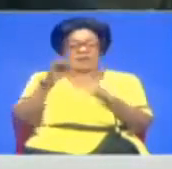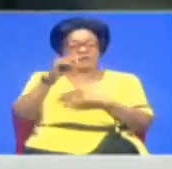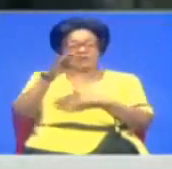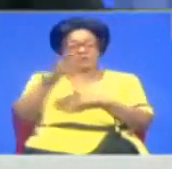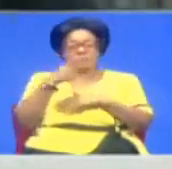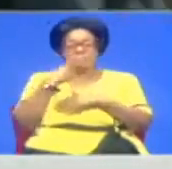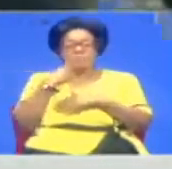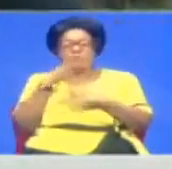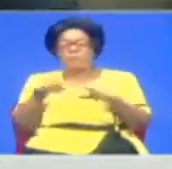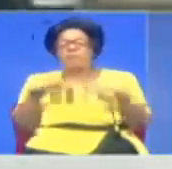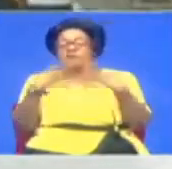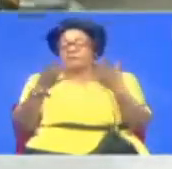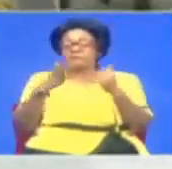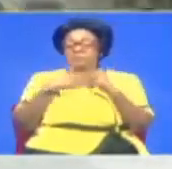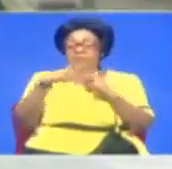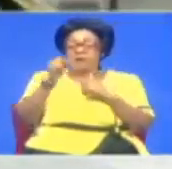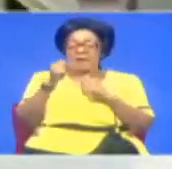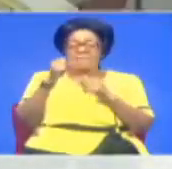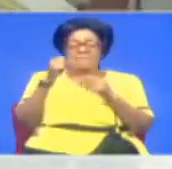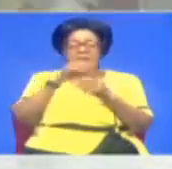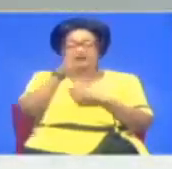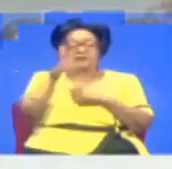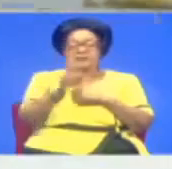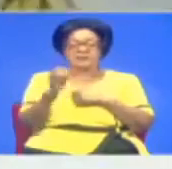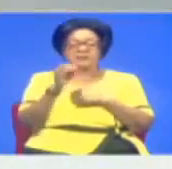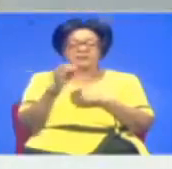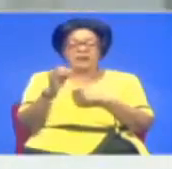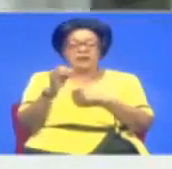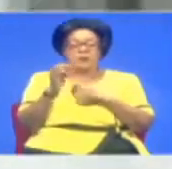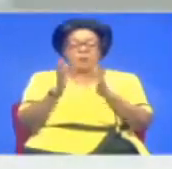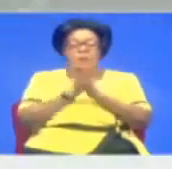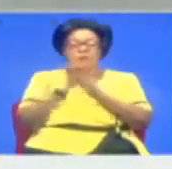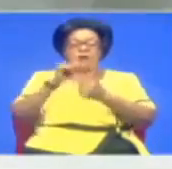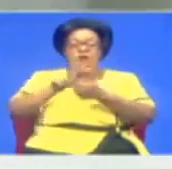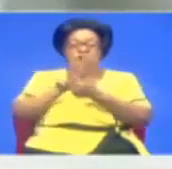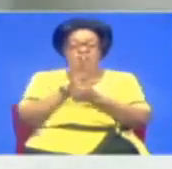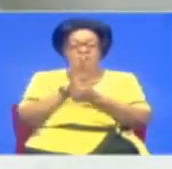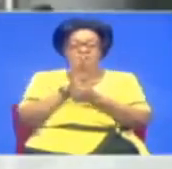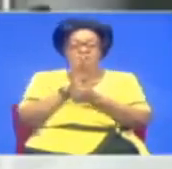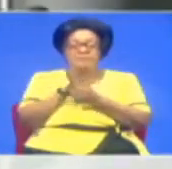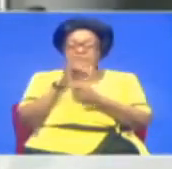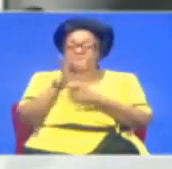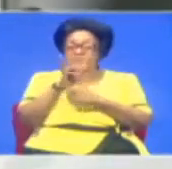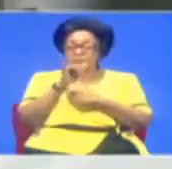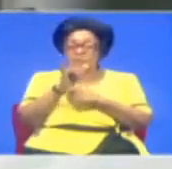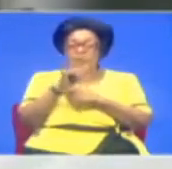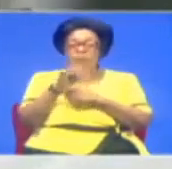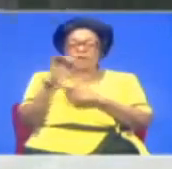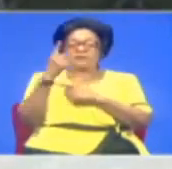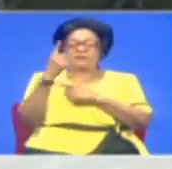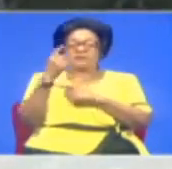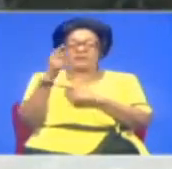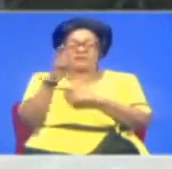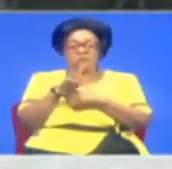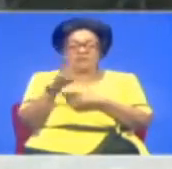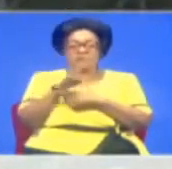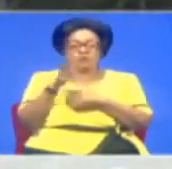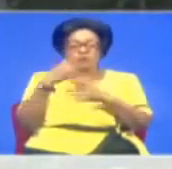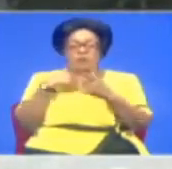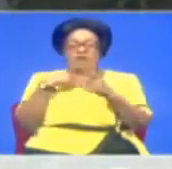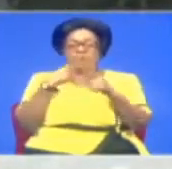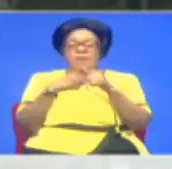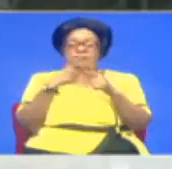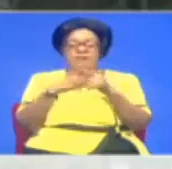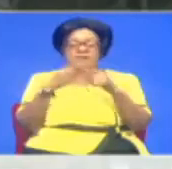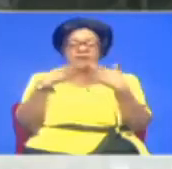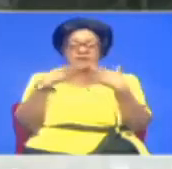will provide 95% protection against COVID-19. The Pfizer biotech was the first vaccine to record positive results